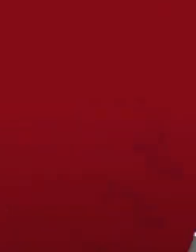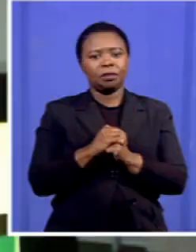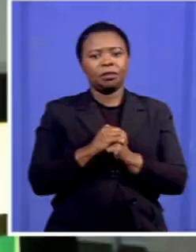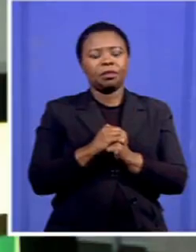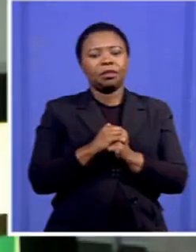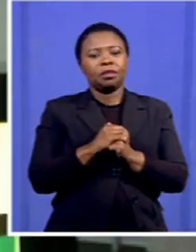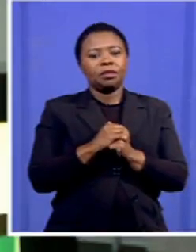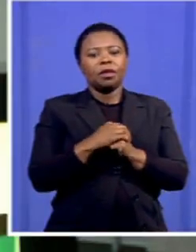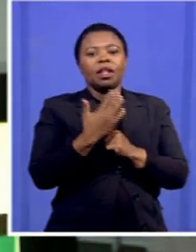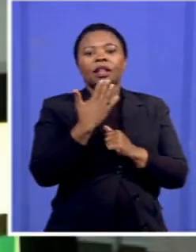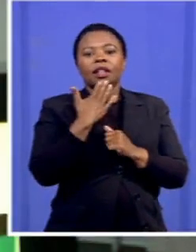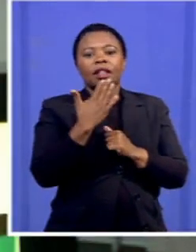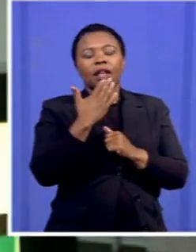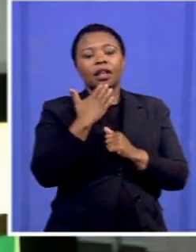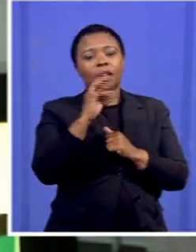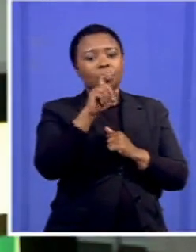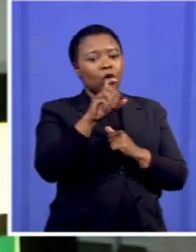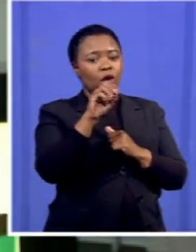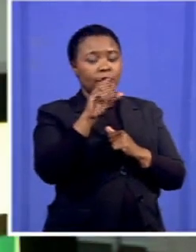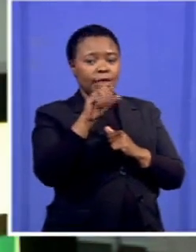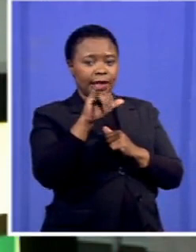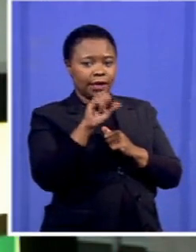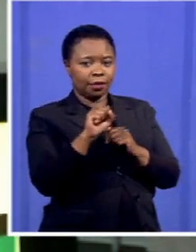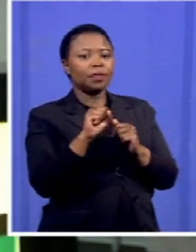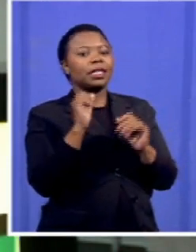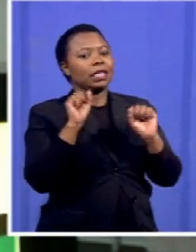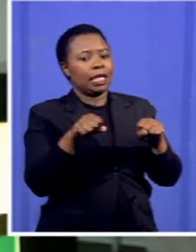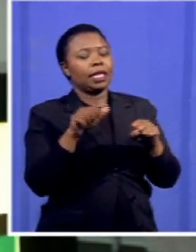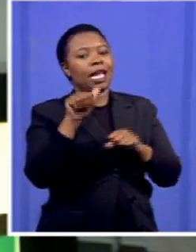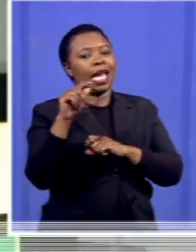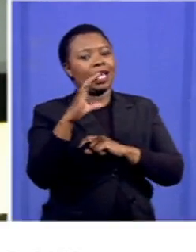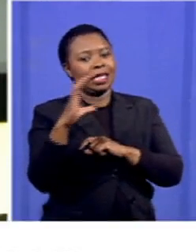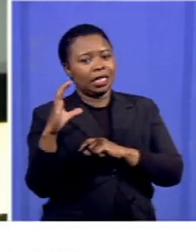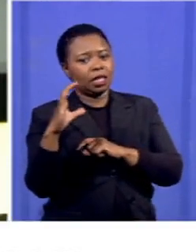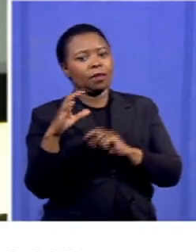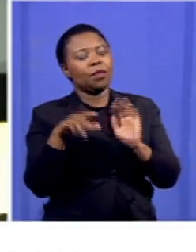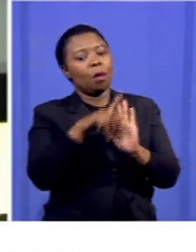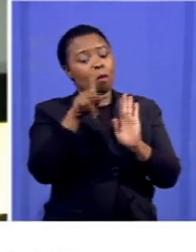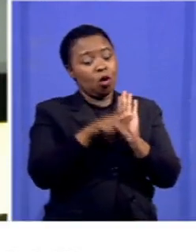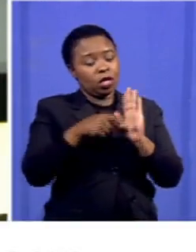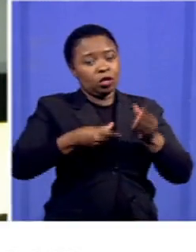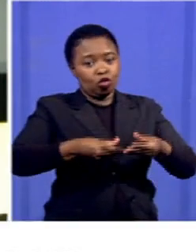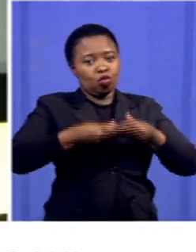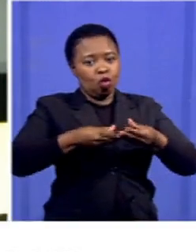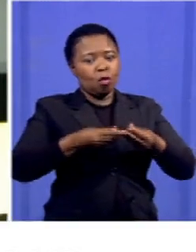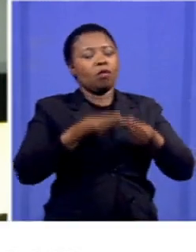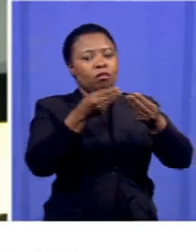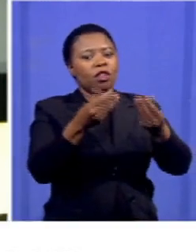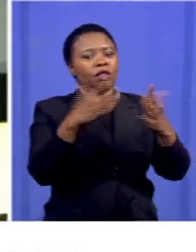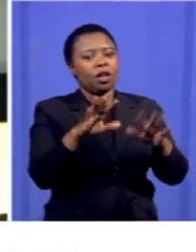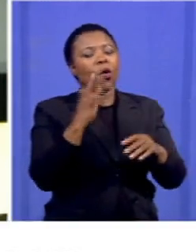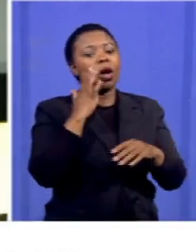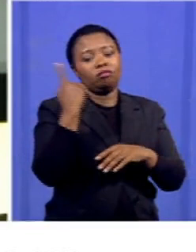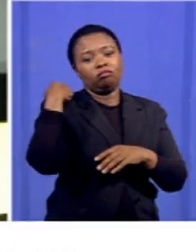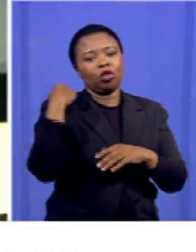Thanks very much, Mkolisi. Well, of course, the ANC has issued its policy documents that was about 2 weeks